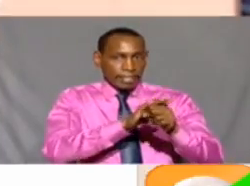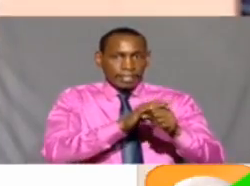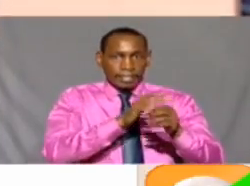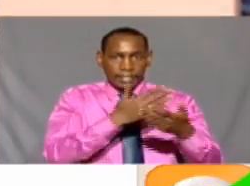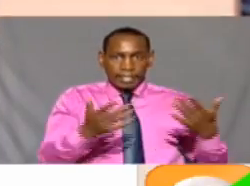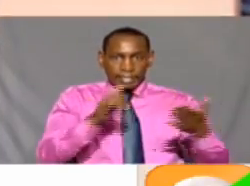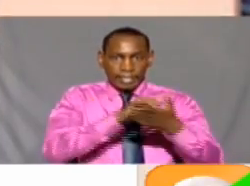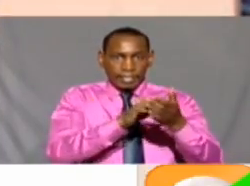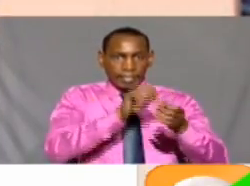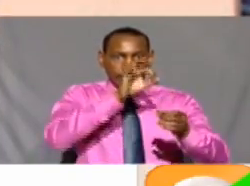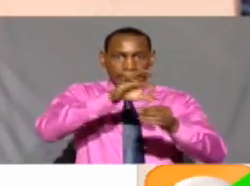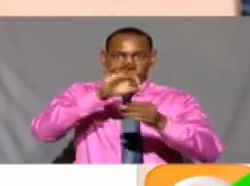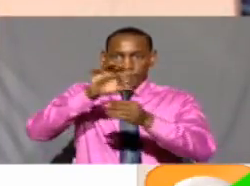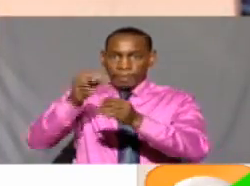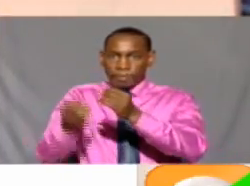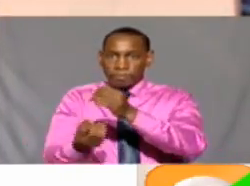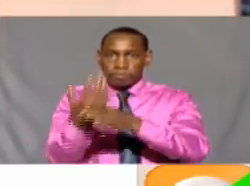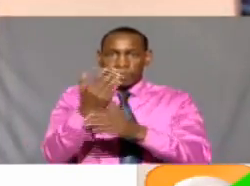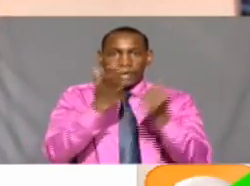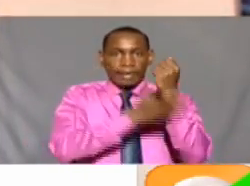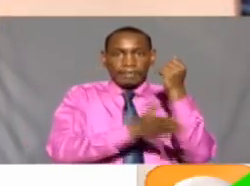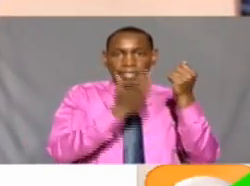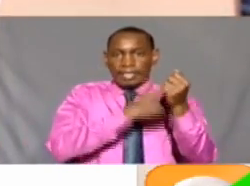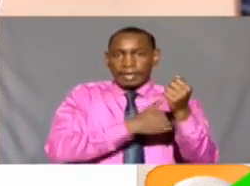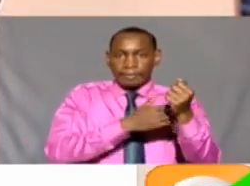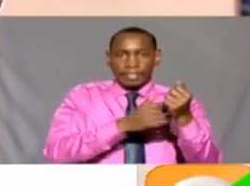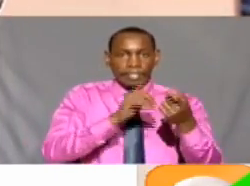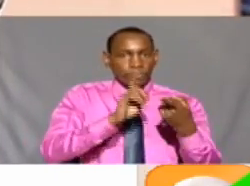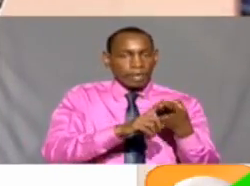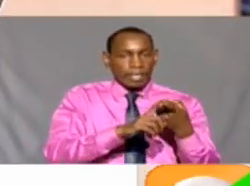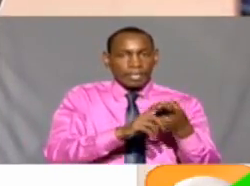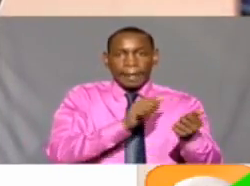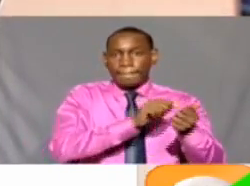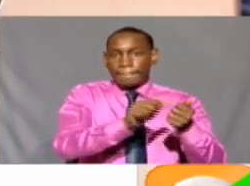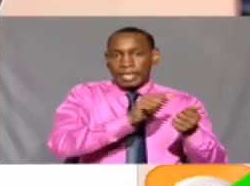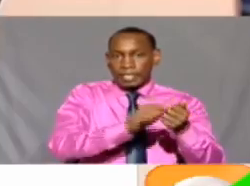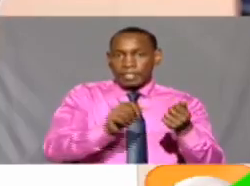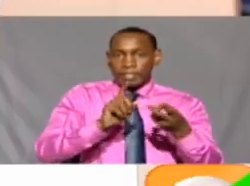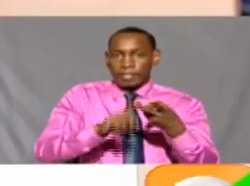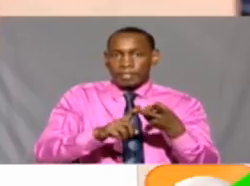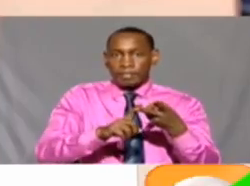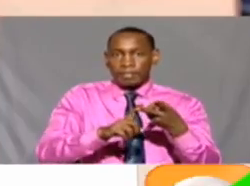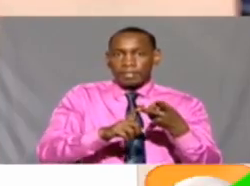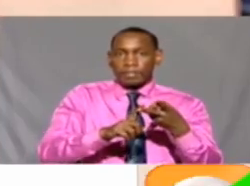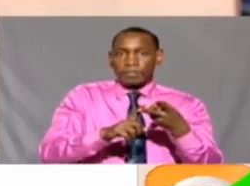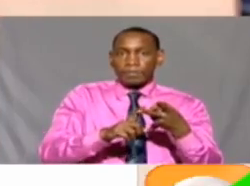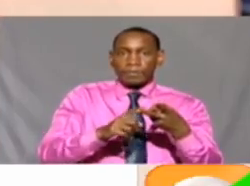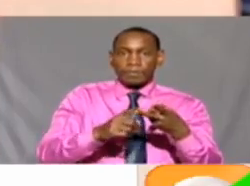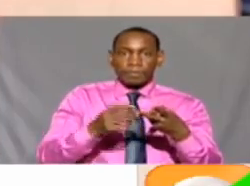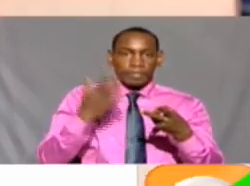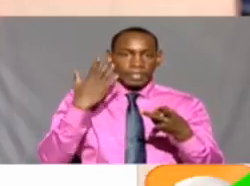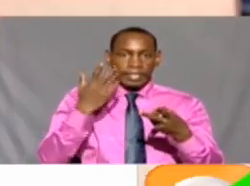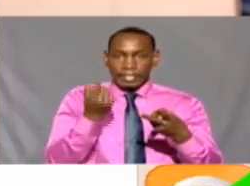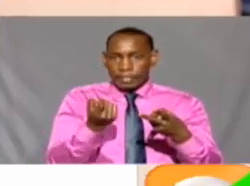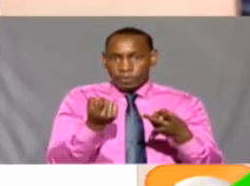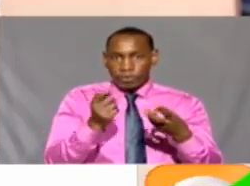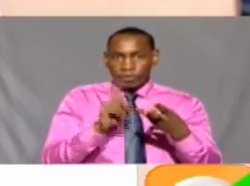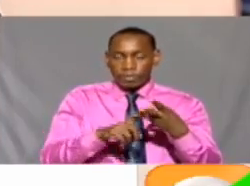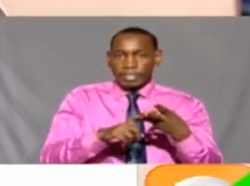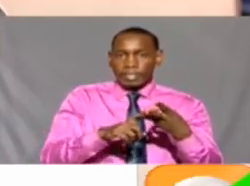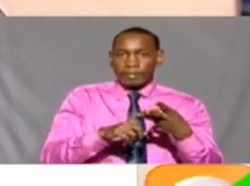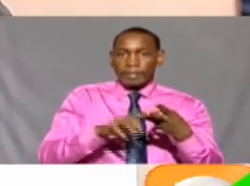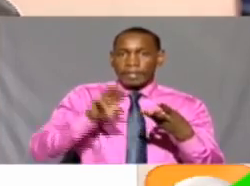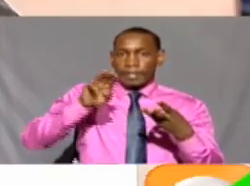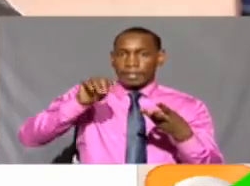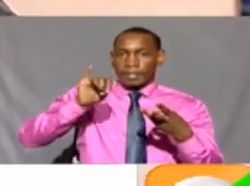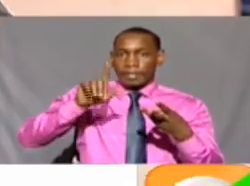that they are growing right now, I think they are harvesting grain. We talk about maize, we talk about green grams, millet, sorghum. That